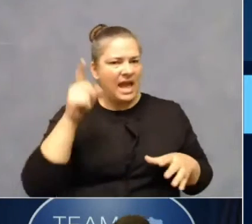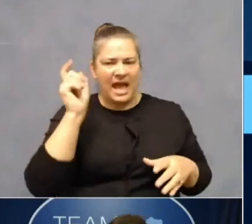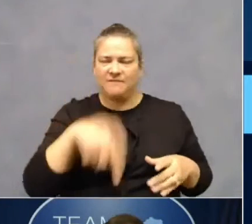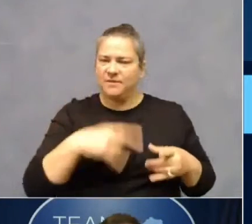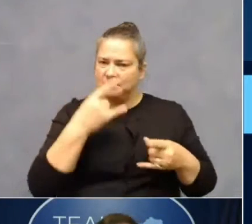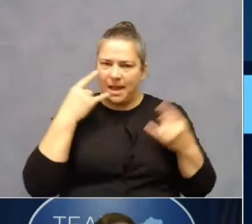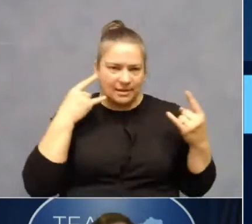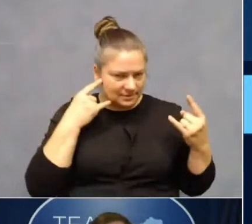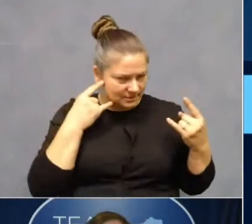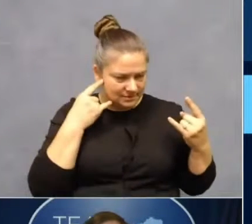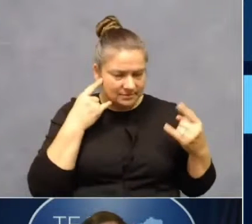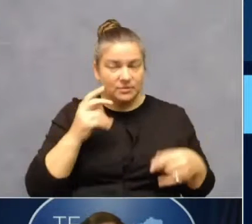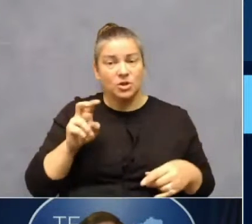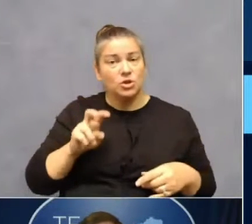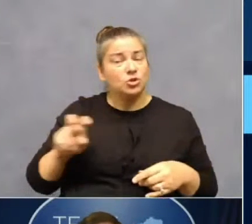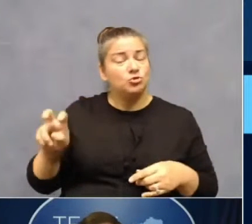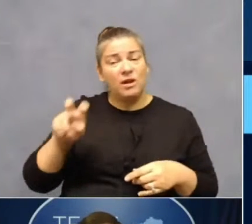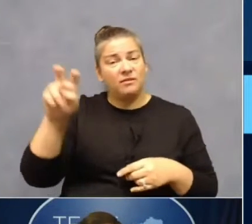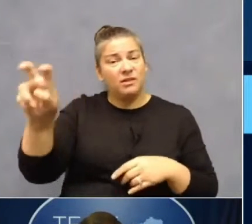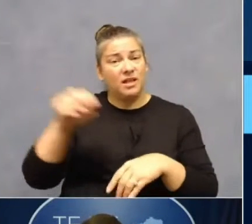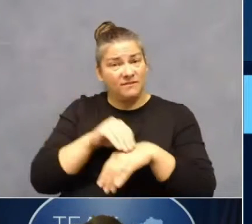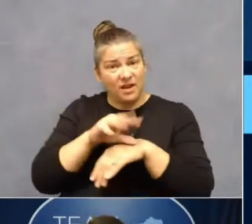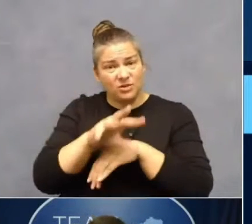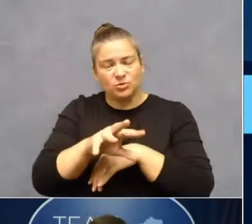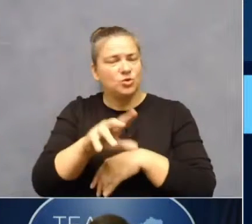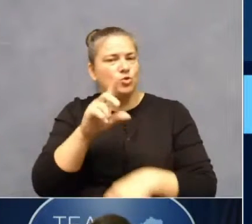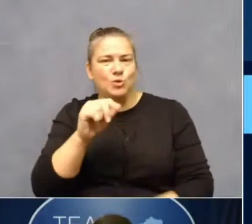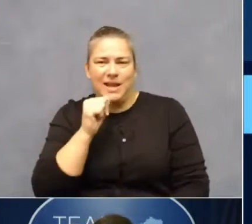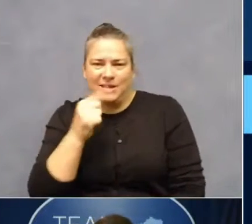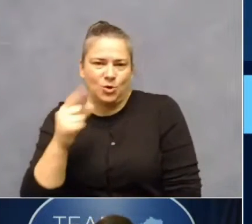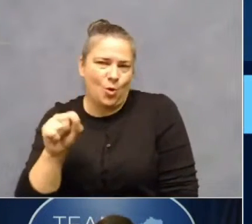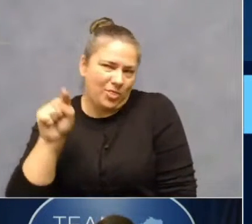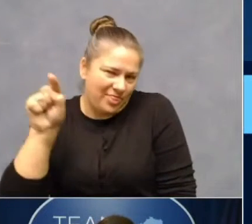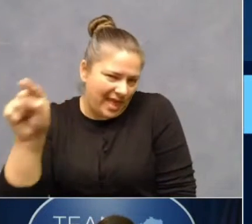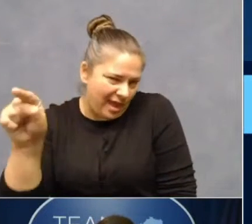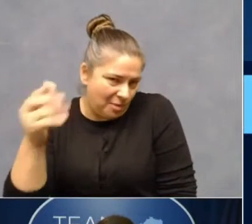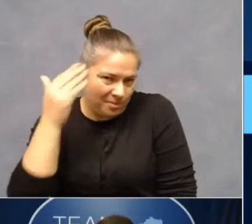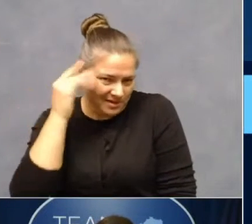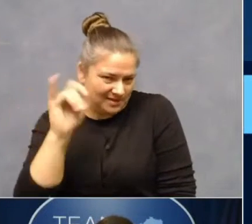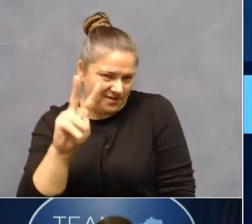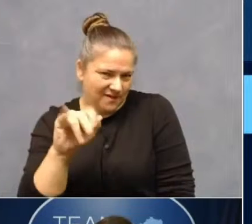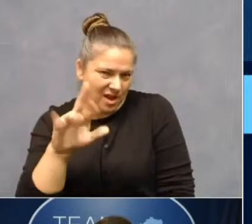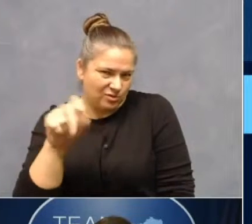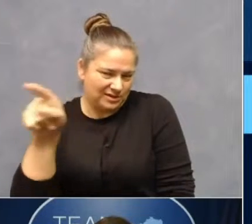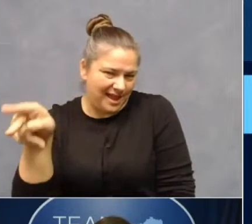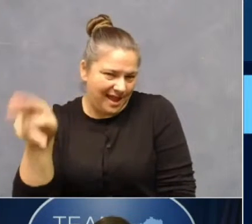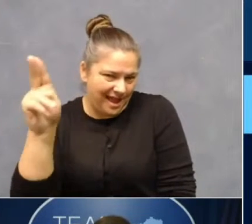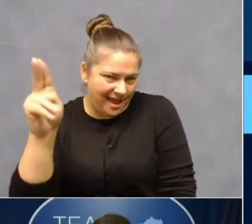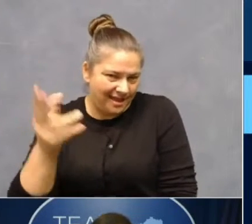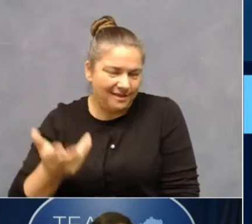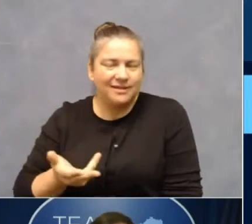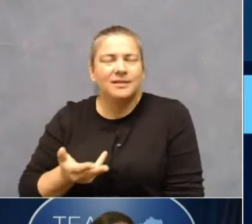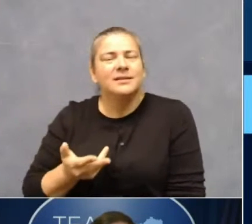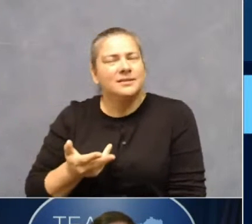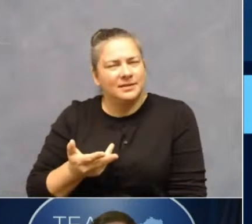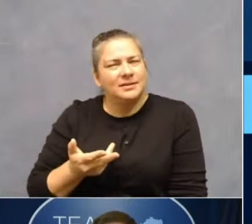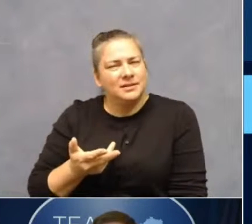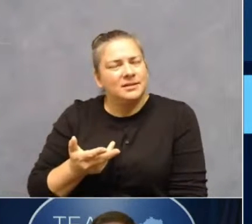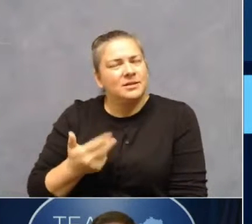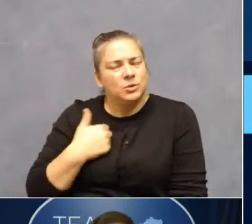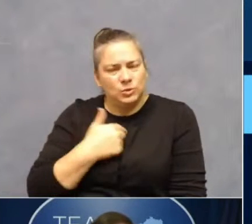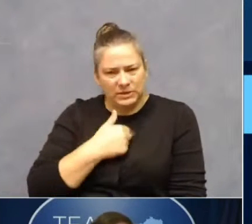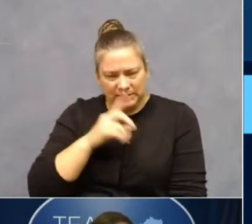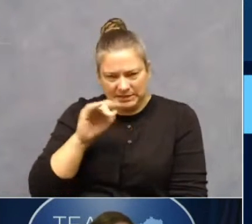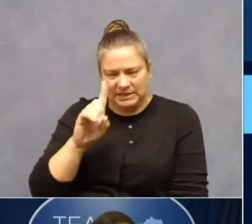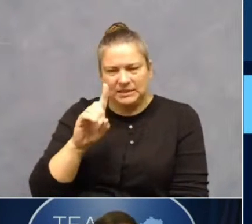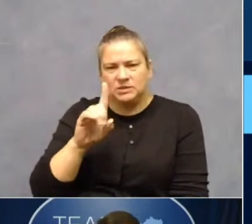where we advise where not to go because of the level of the virus. We've put through an executive order that